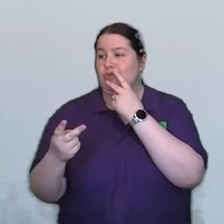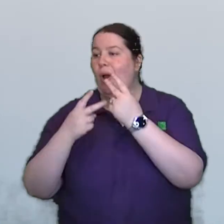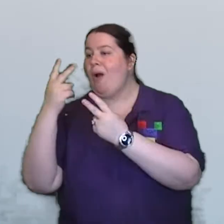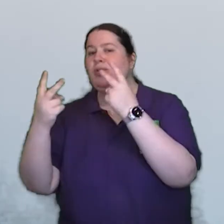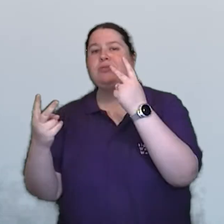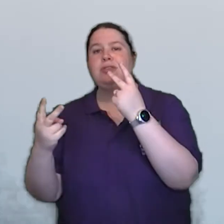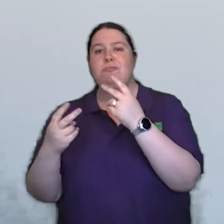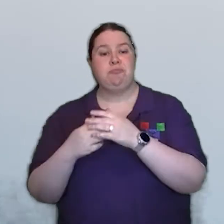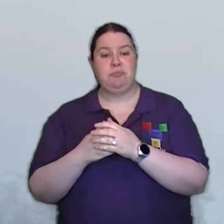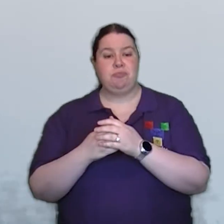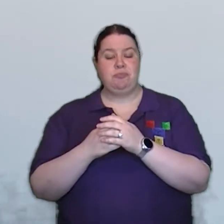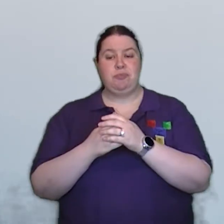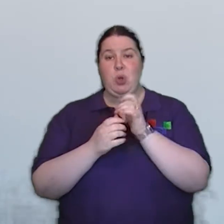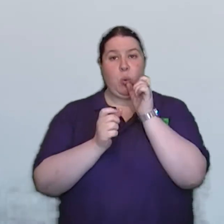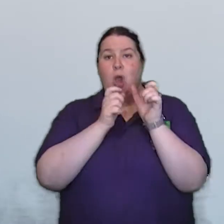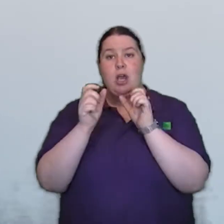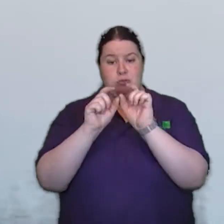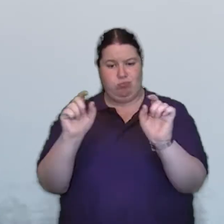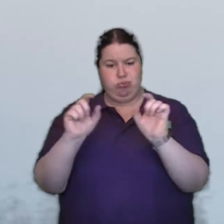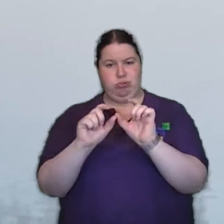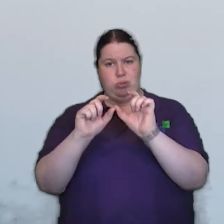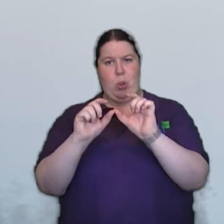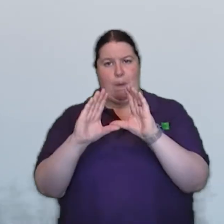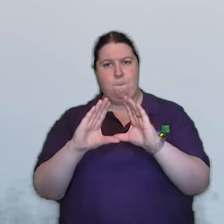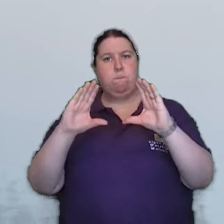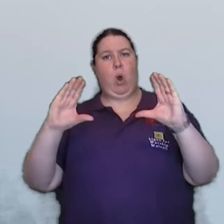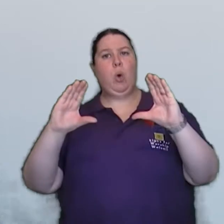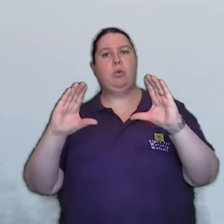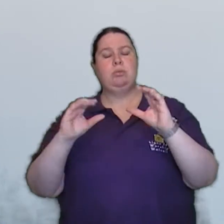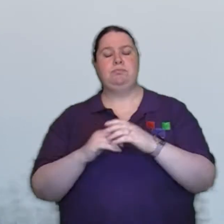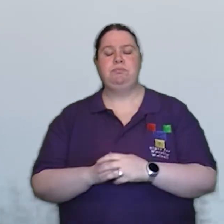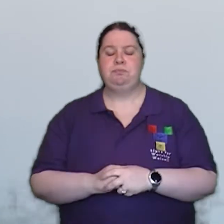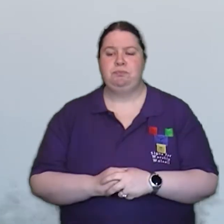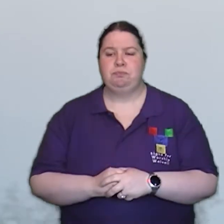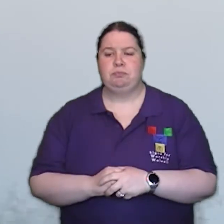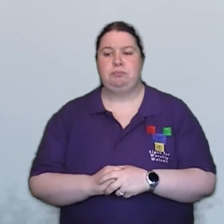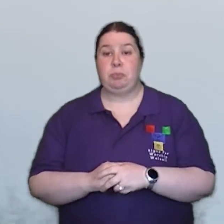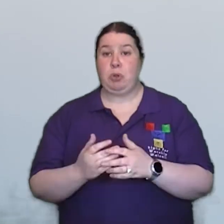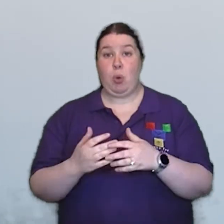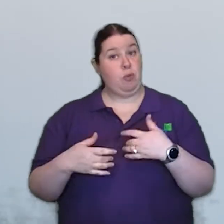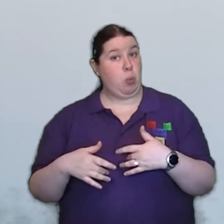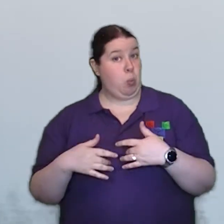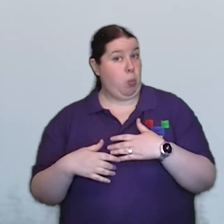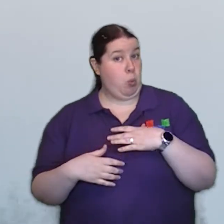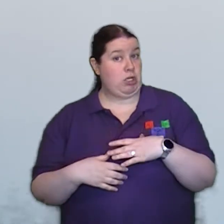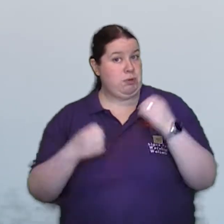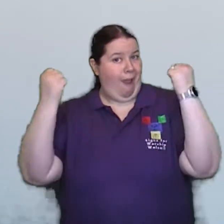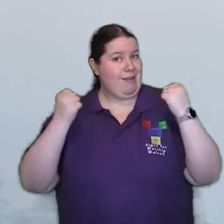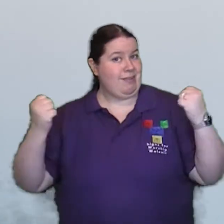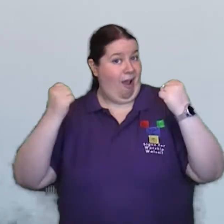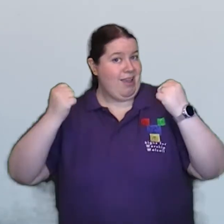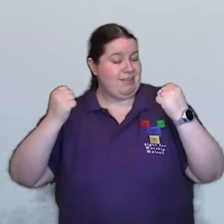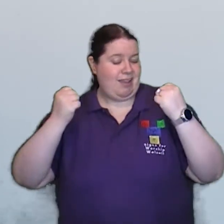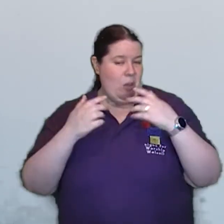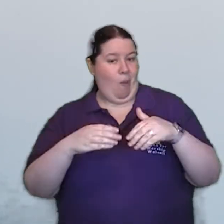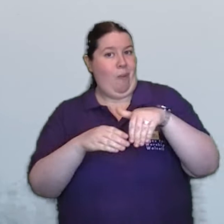join in with the prayers, the songs, any words that are on the screen in bold type. And if you're feeling like a bit of morning